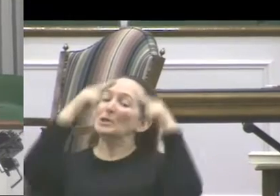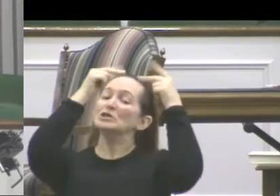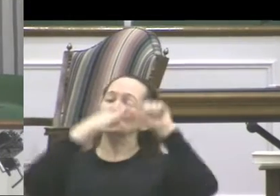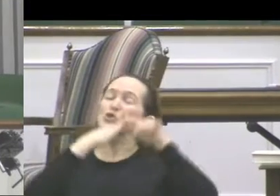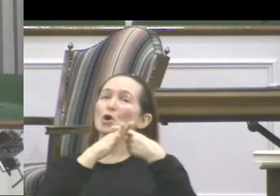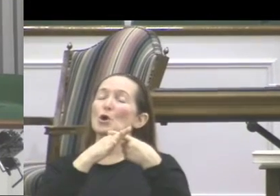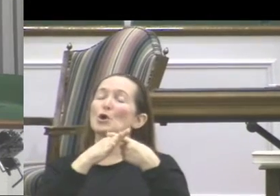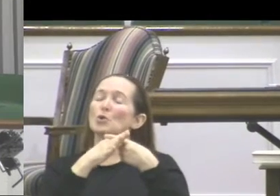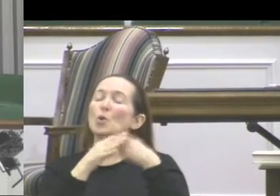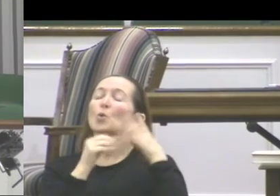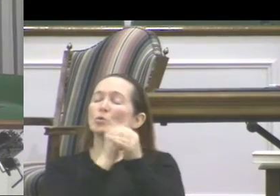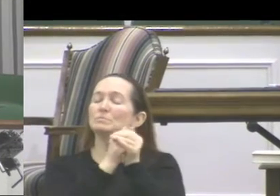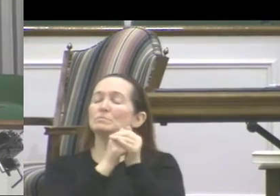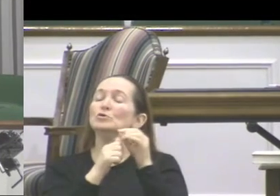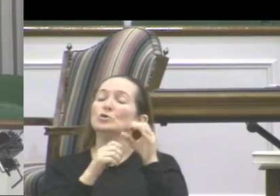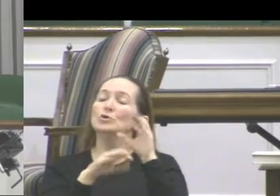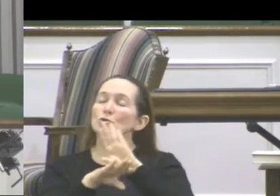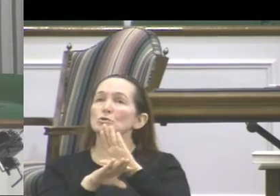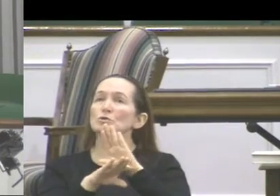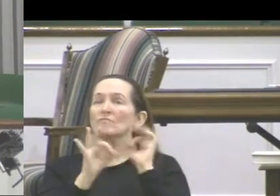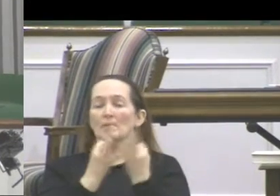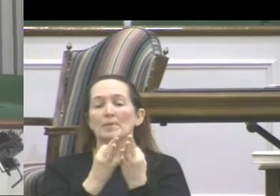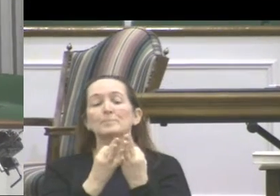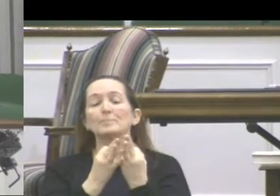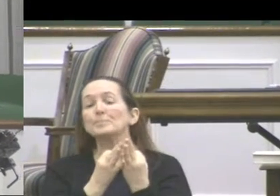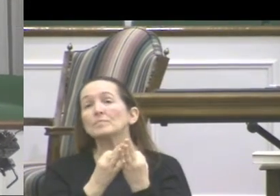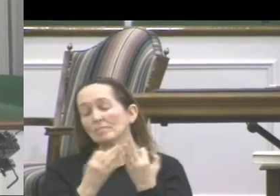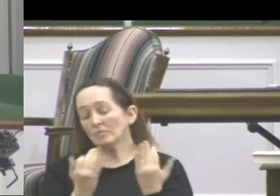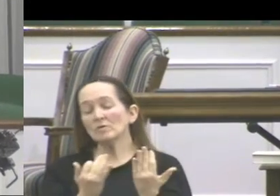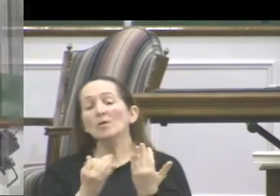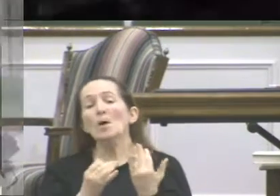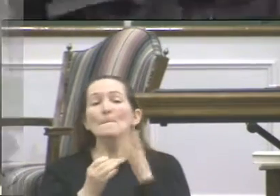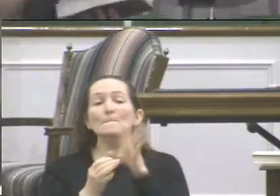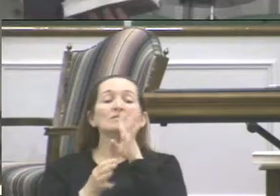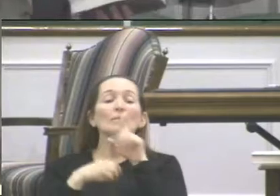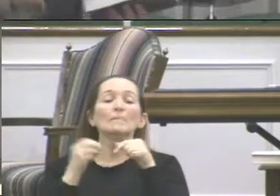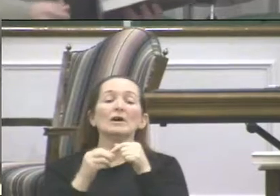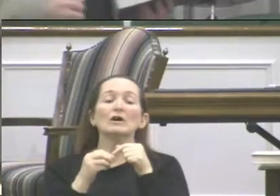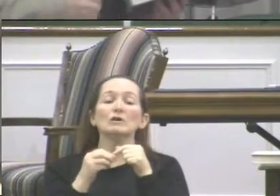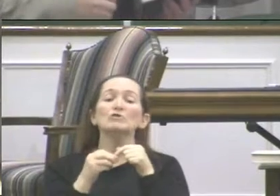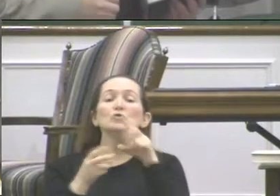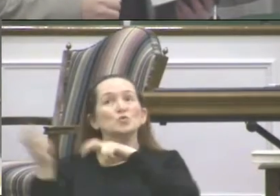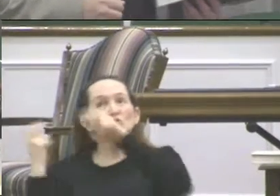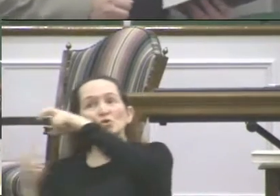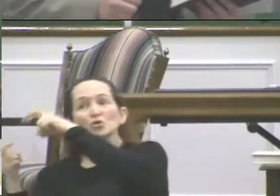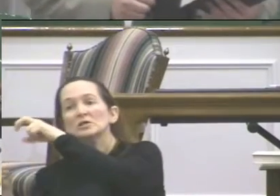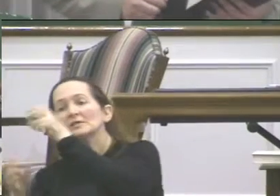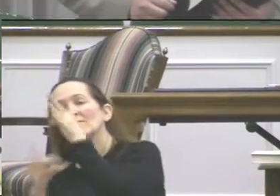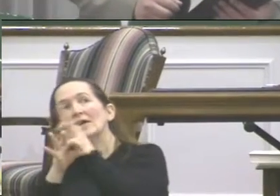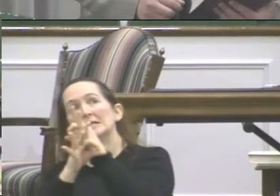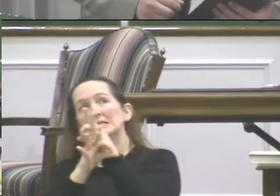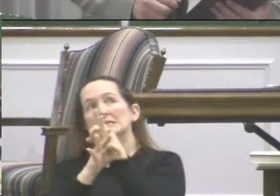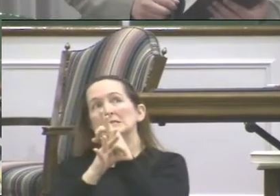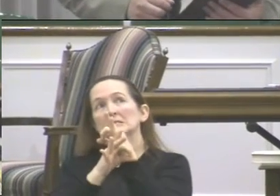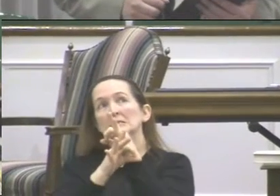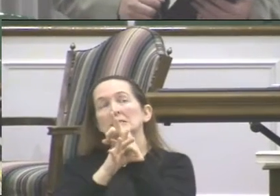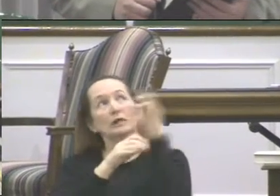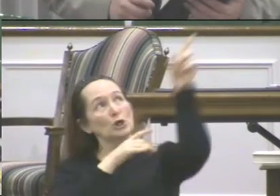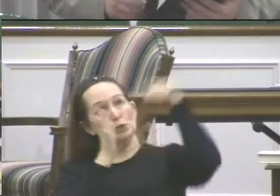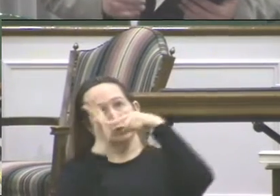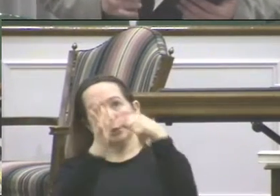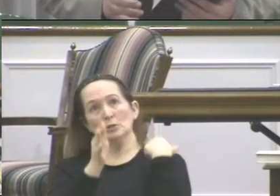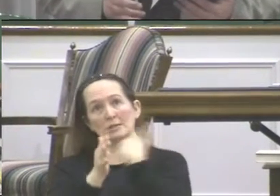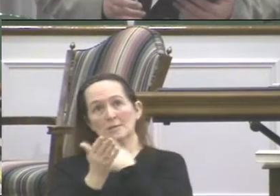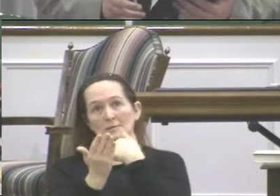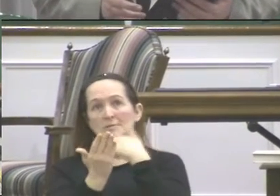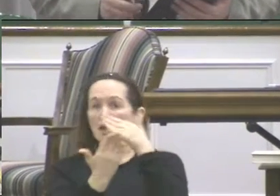of faith, God takes us to a lesson that we are encouraged to heed.